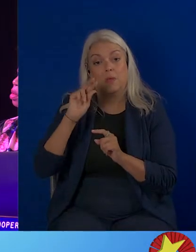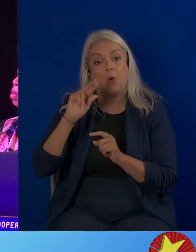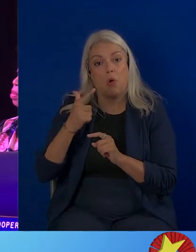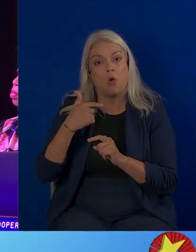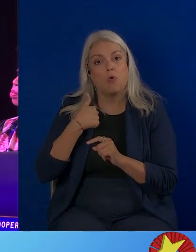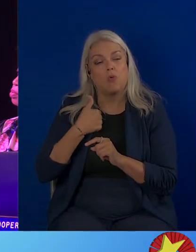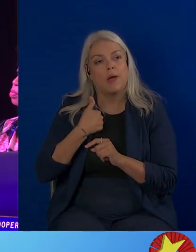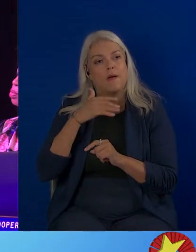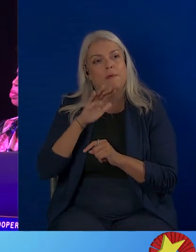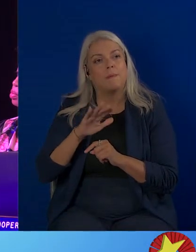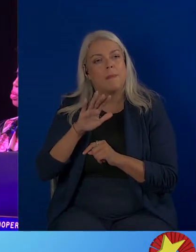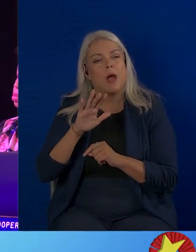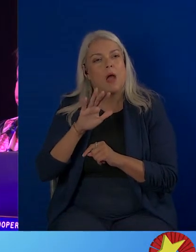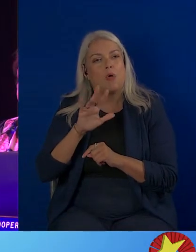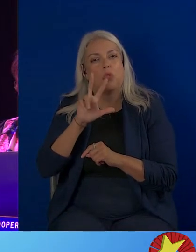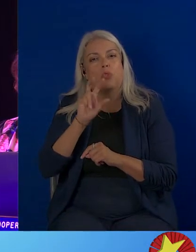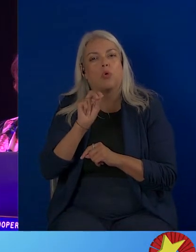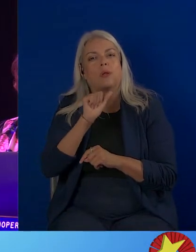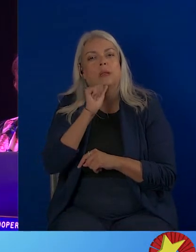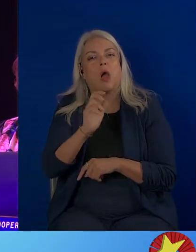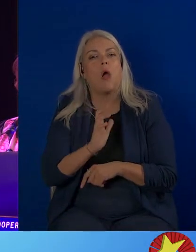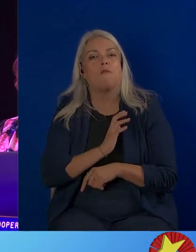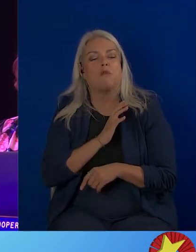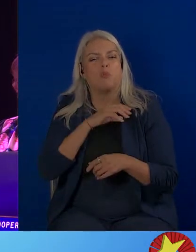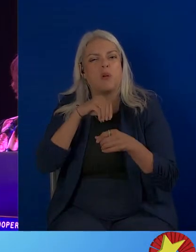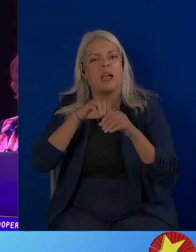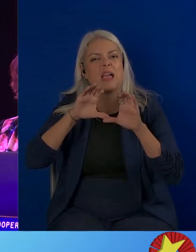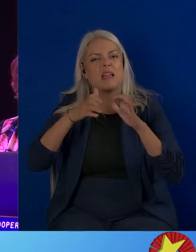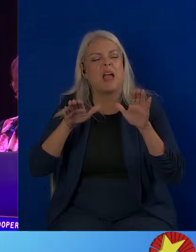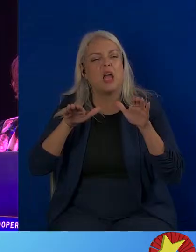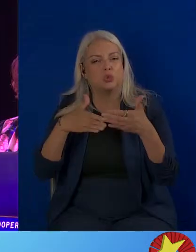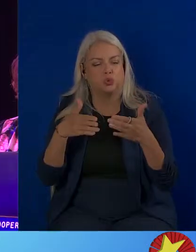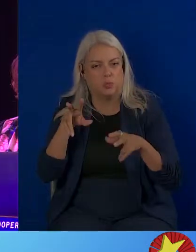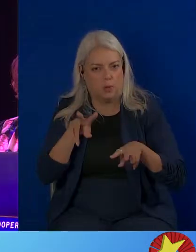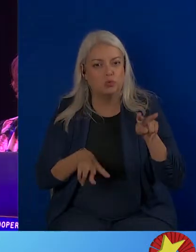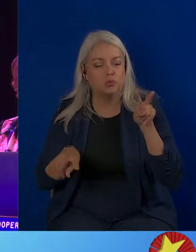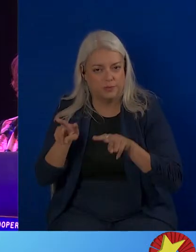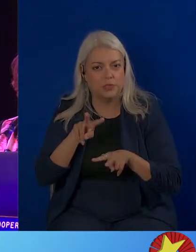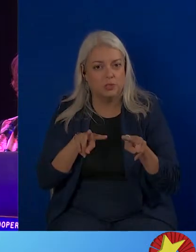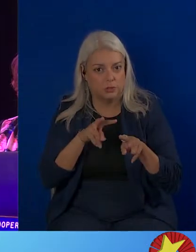30 informal classroom observations between the two campuses.